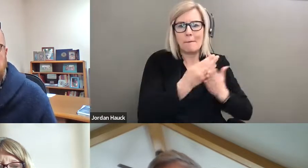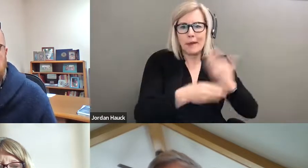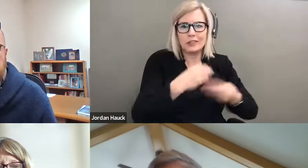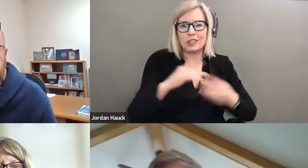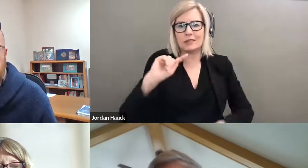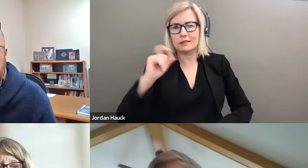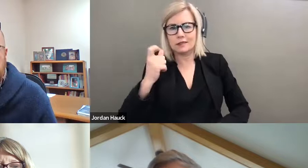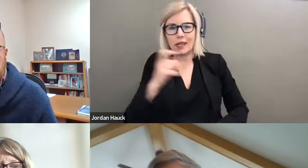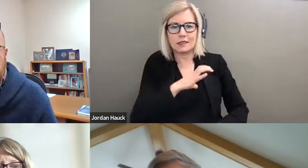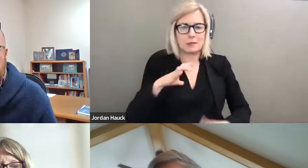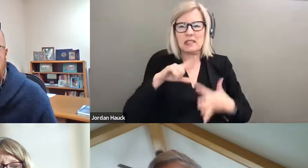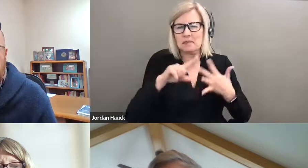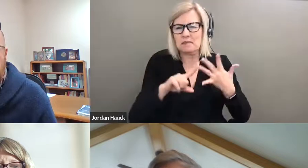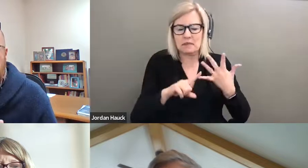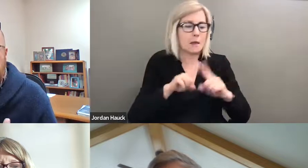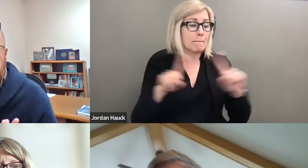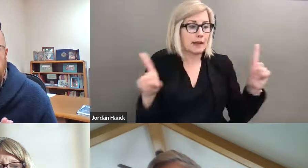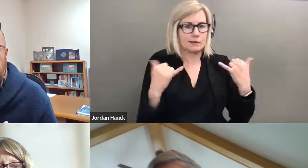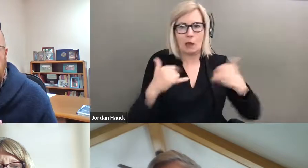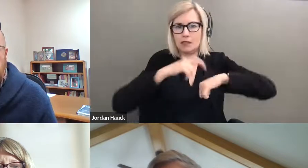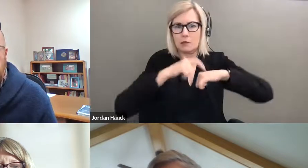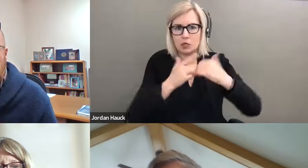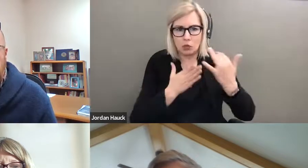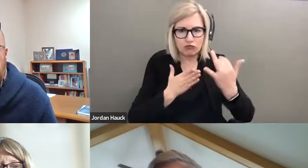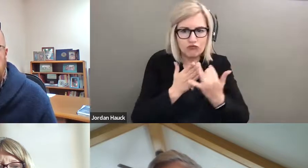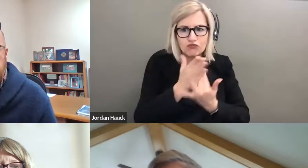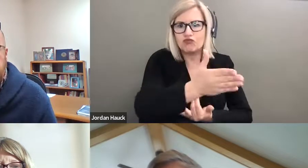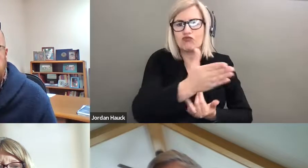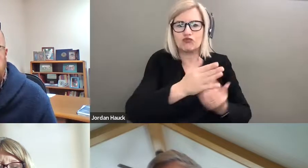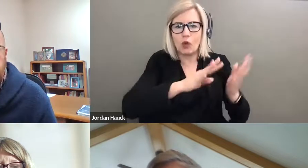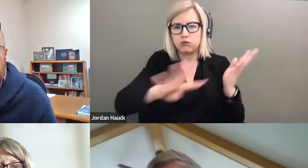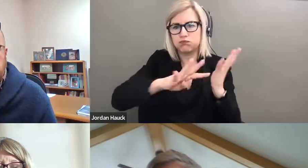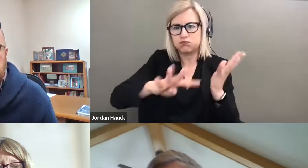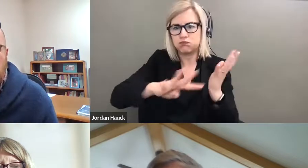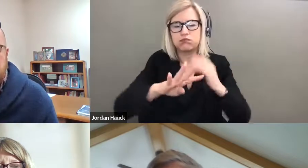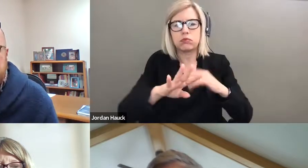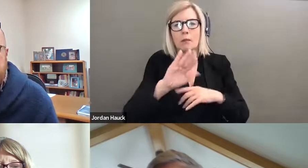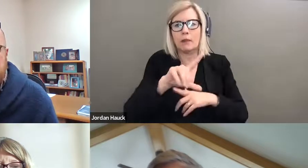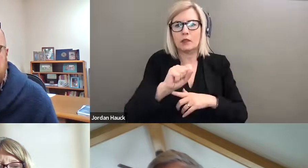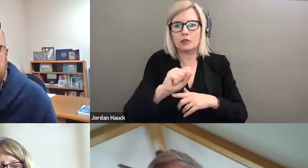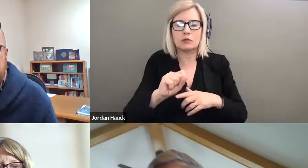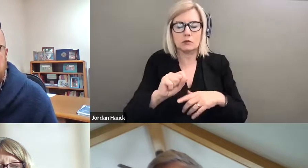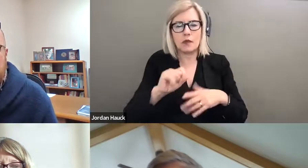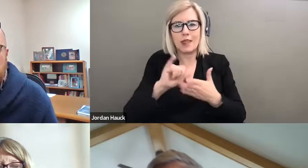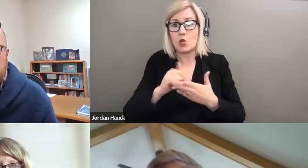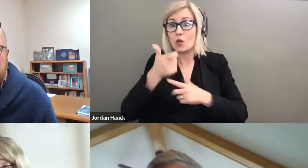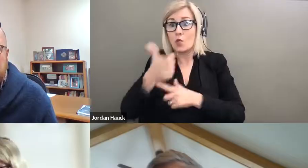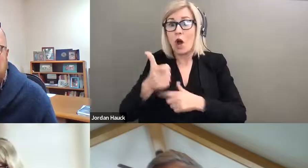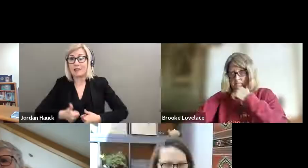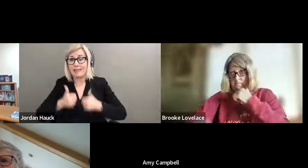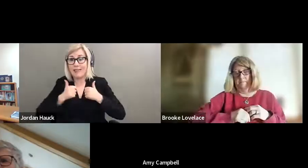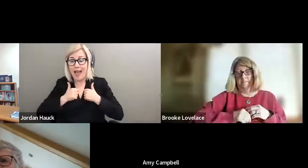but it's really time to funnel through the bills and get those out on the floor for debate, which you can watch live each day at the